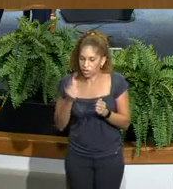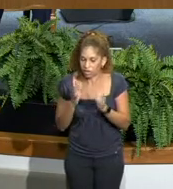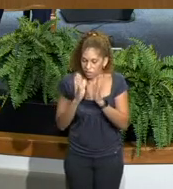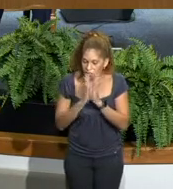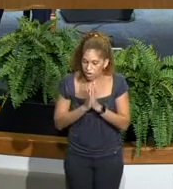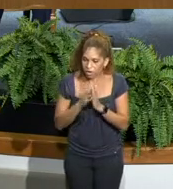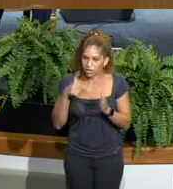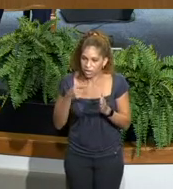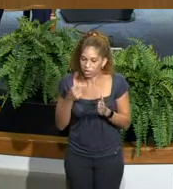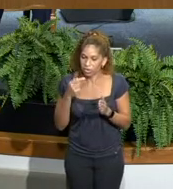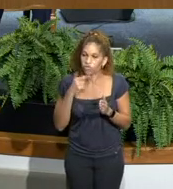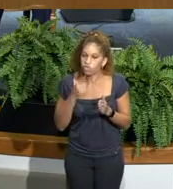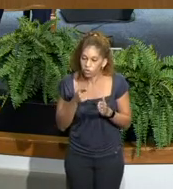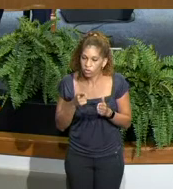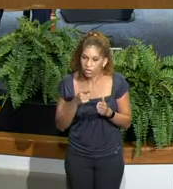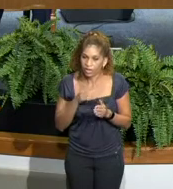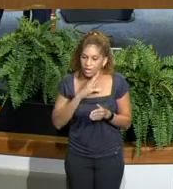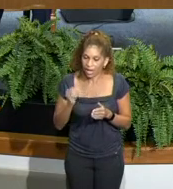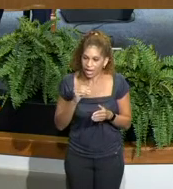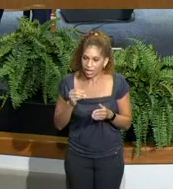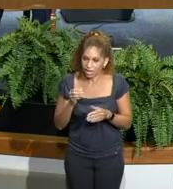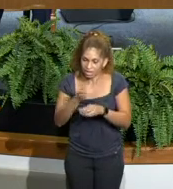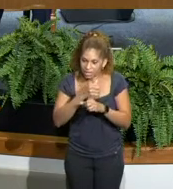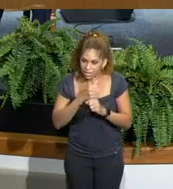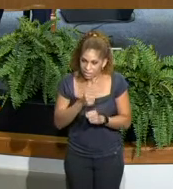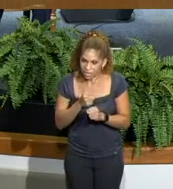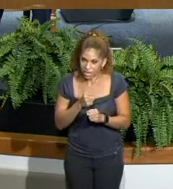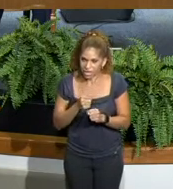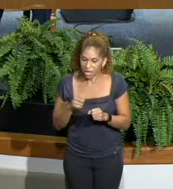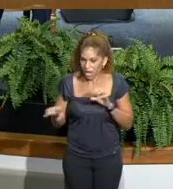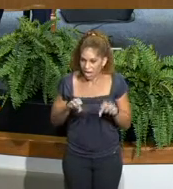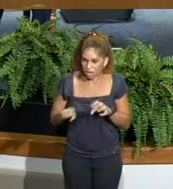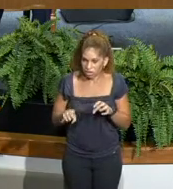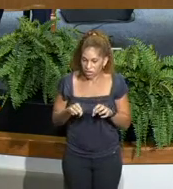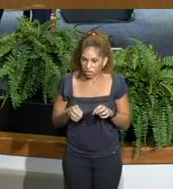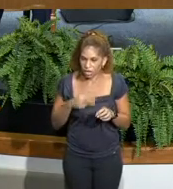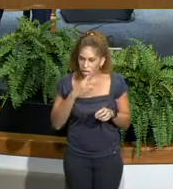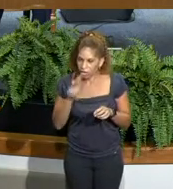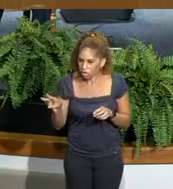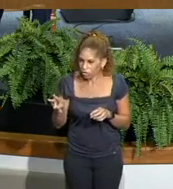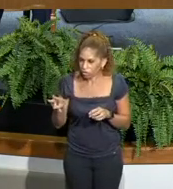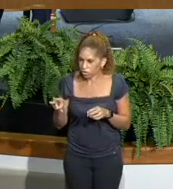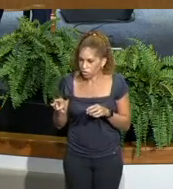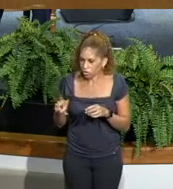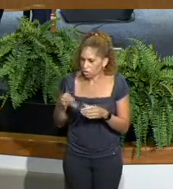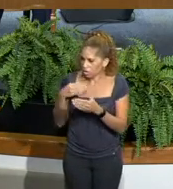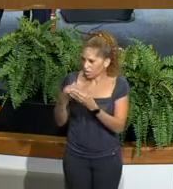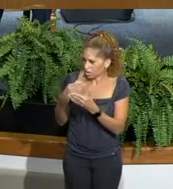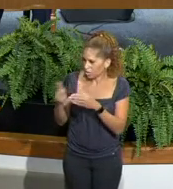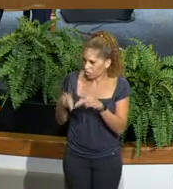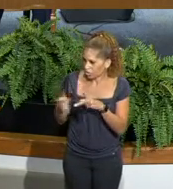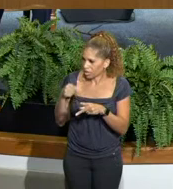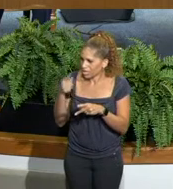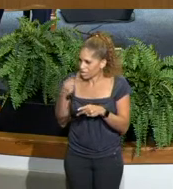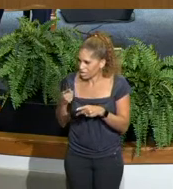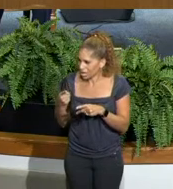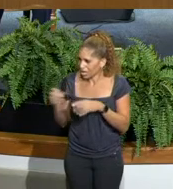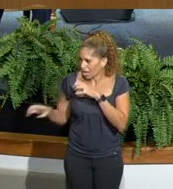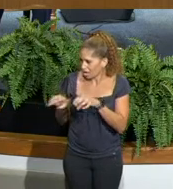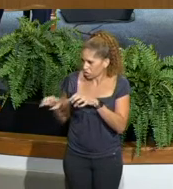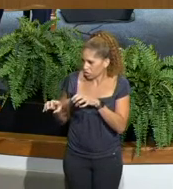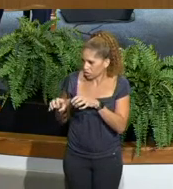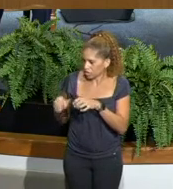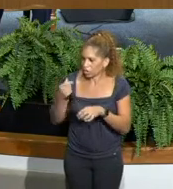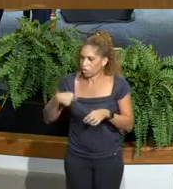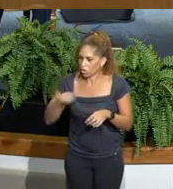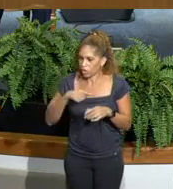to tell the truth, and we've got to take tenacious action. Look at your neighbor, COVID safe, and say tenacious action. We